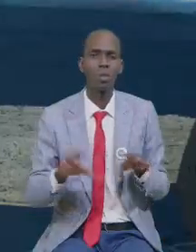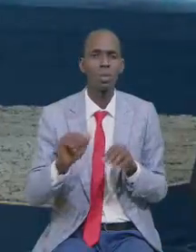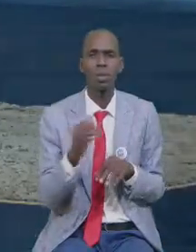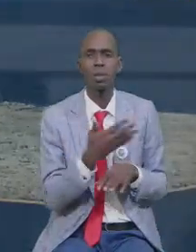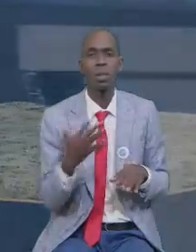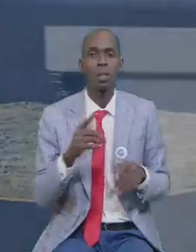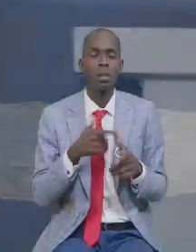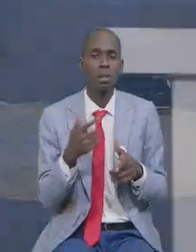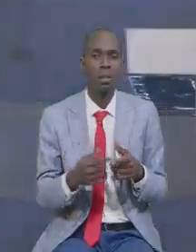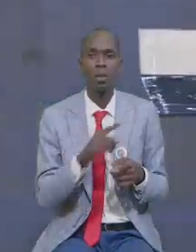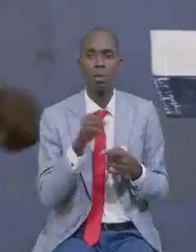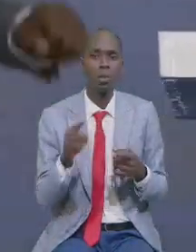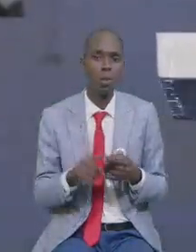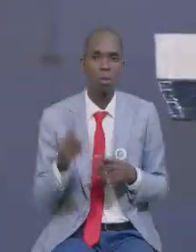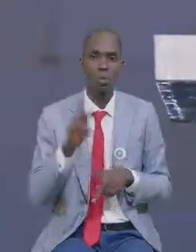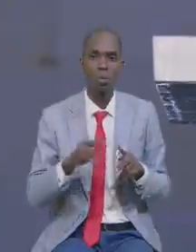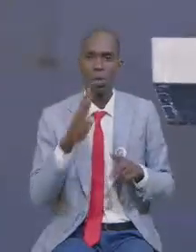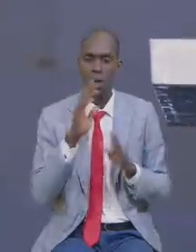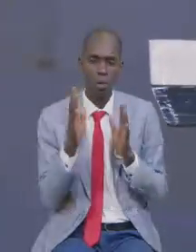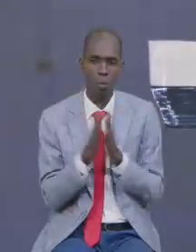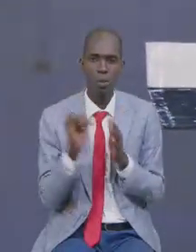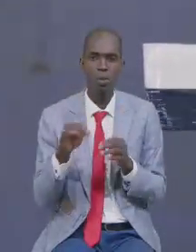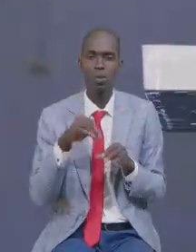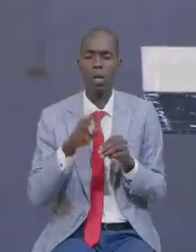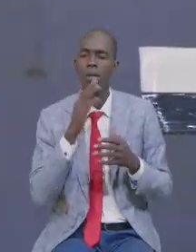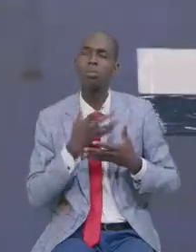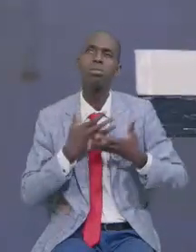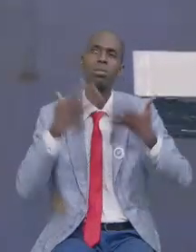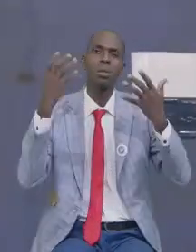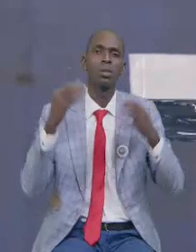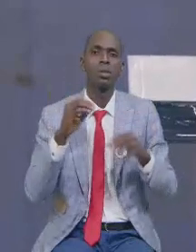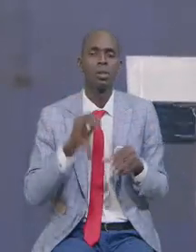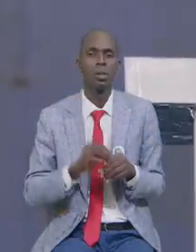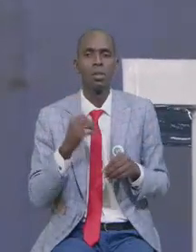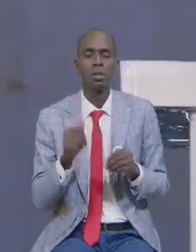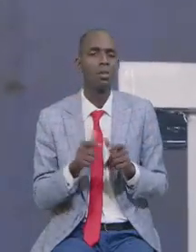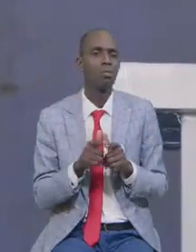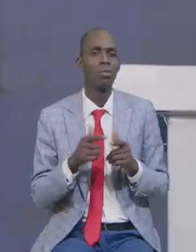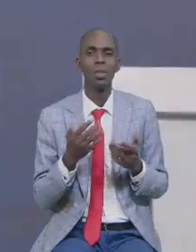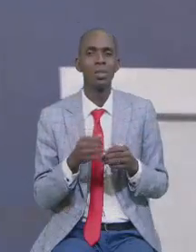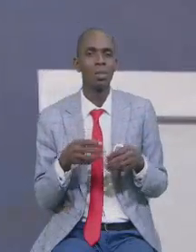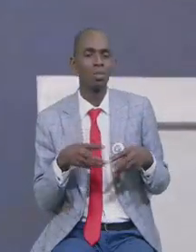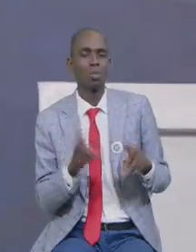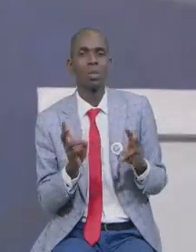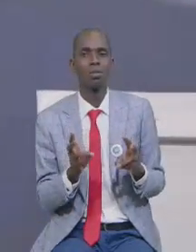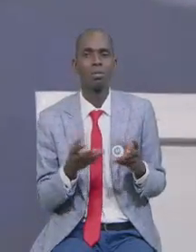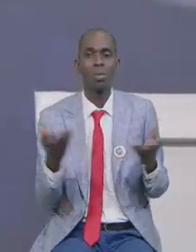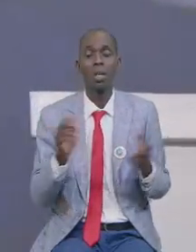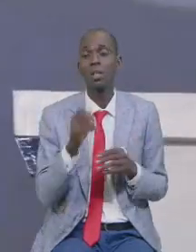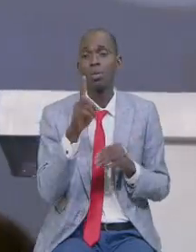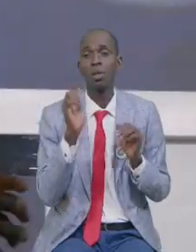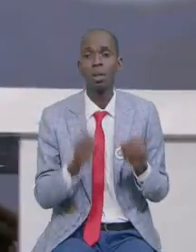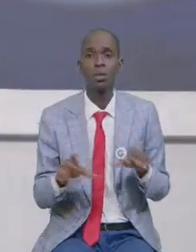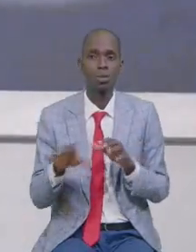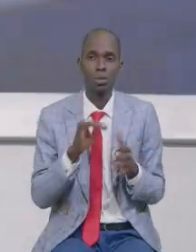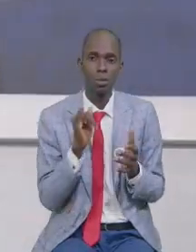when other people are praying and saying amen in an hysterical manner, that's the anybody can do that. You don't